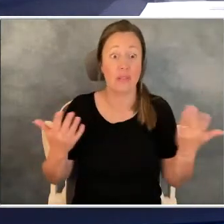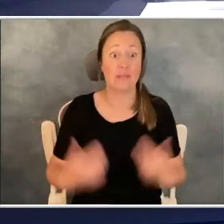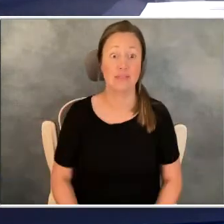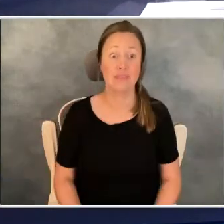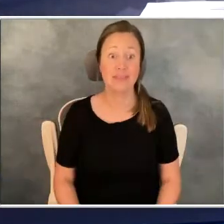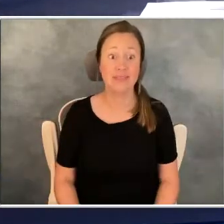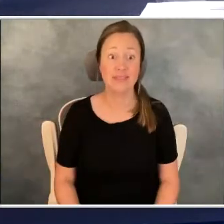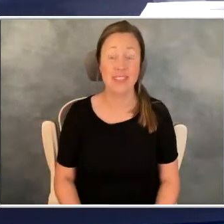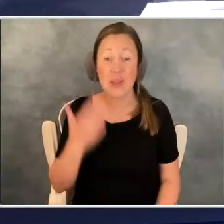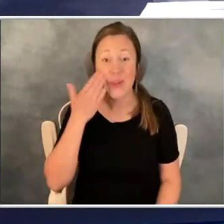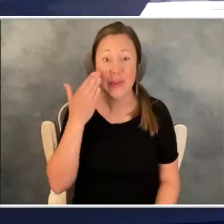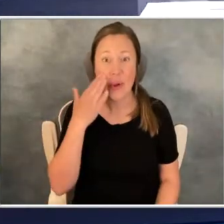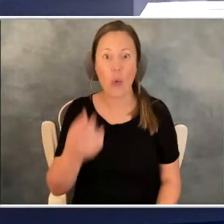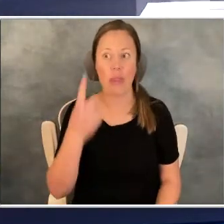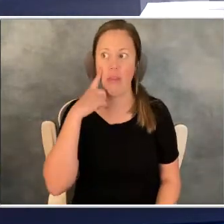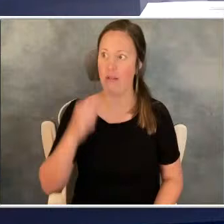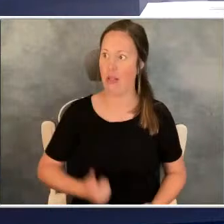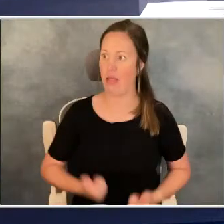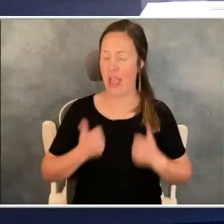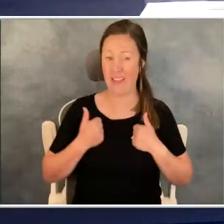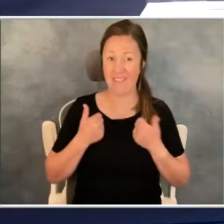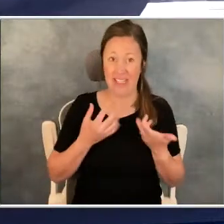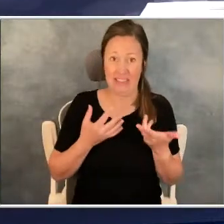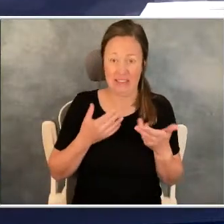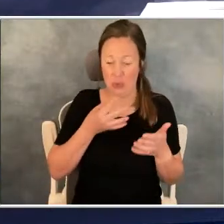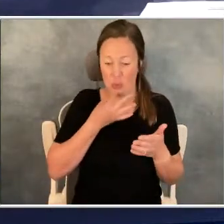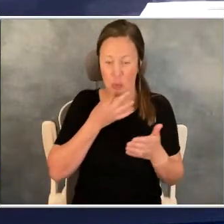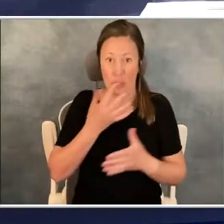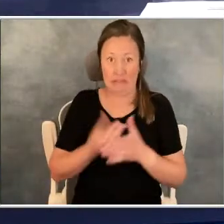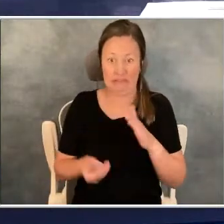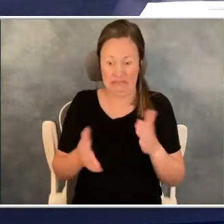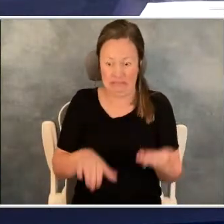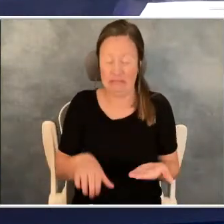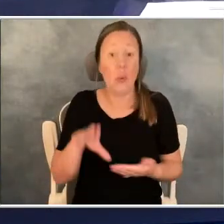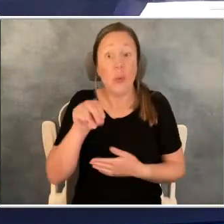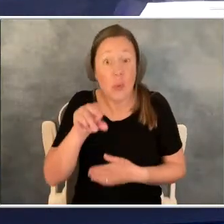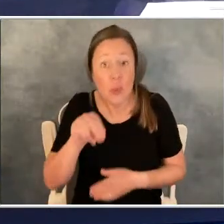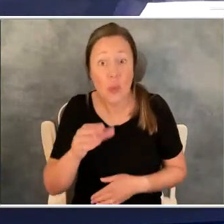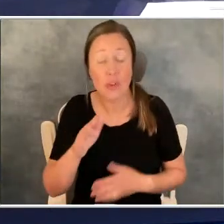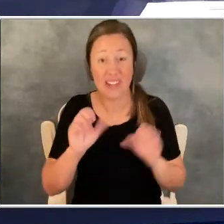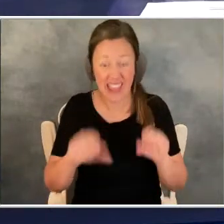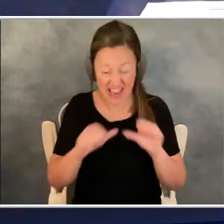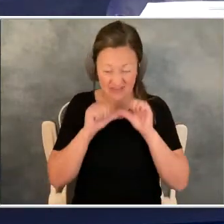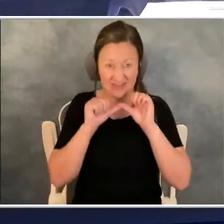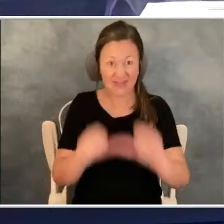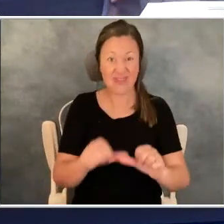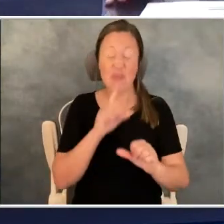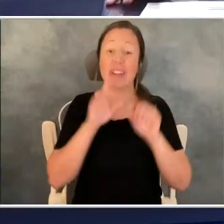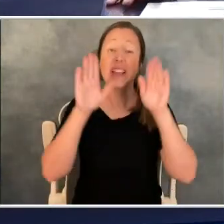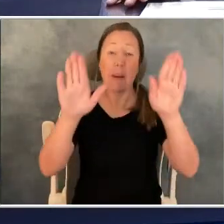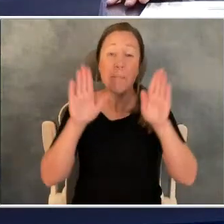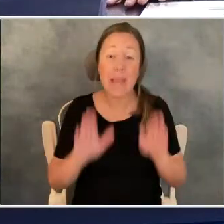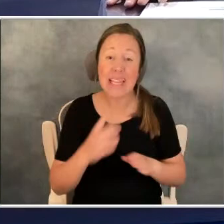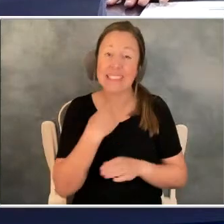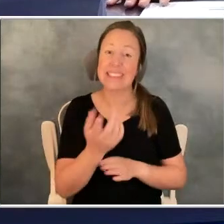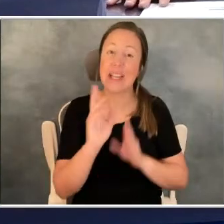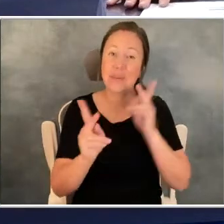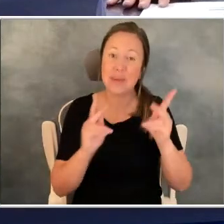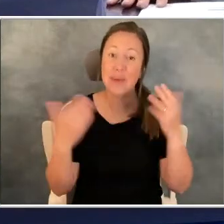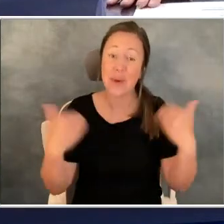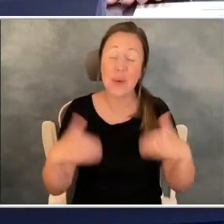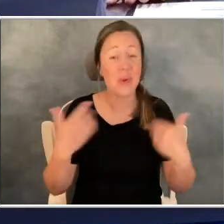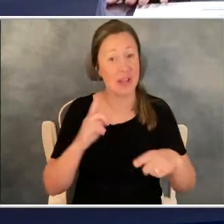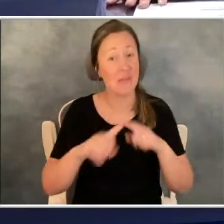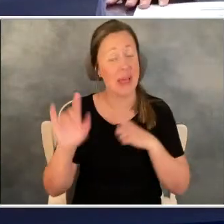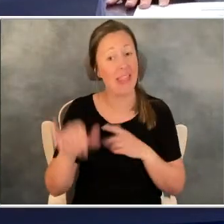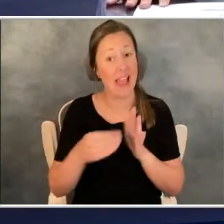past tomorrow because you're going to live a lot of tomorrows. Right. And that's an amazing thing to say to a patient, but $300,000 a year is expensive. Yep. I